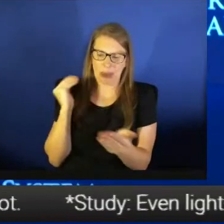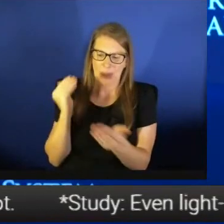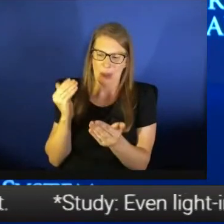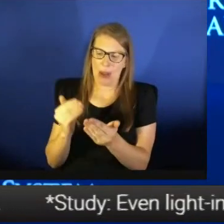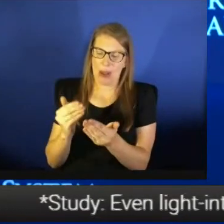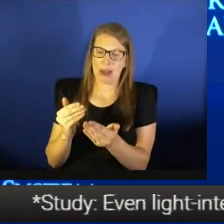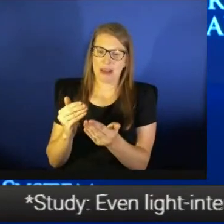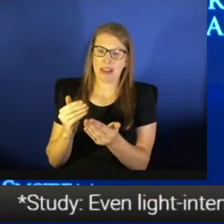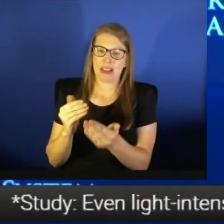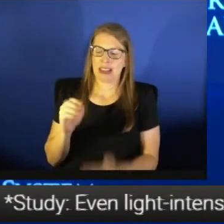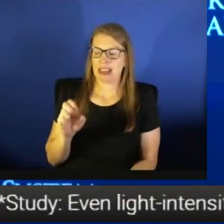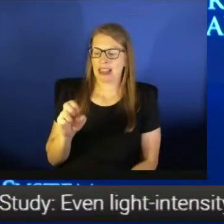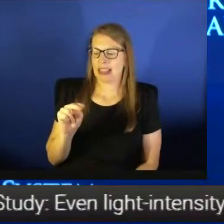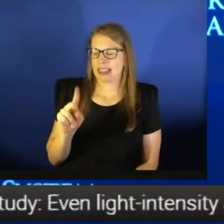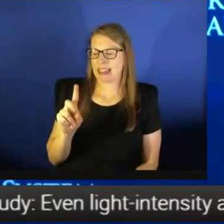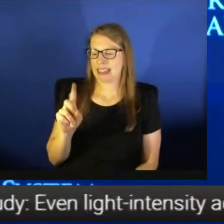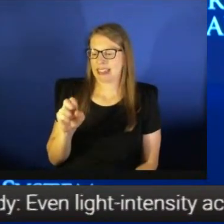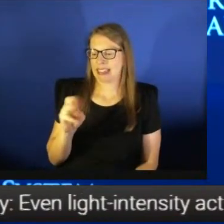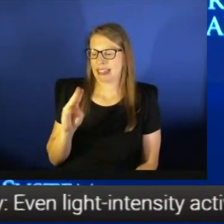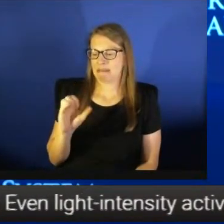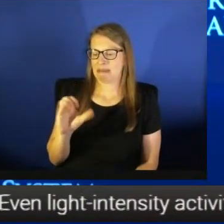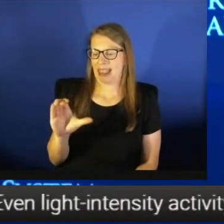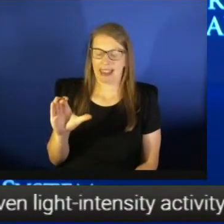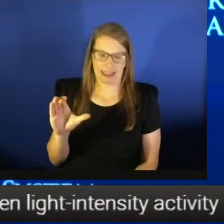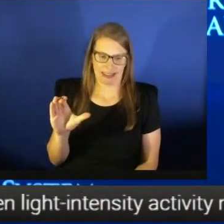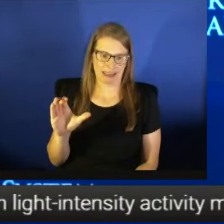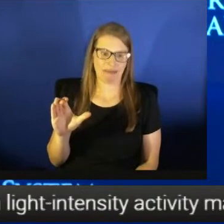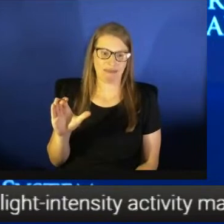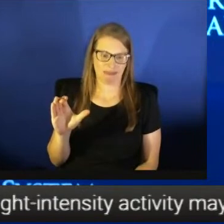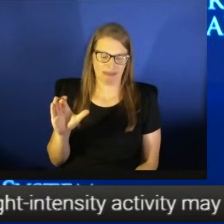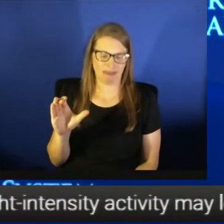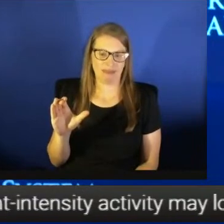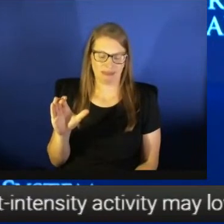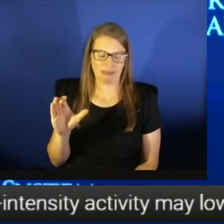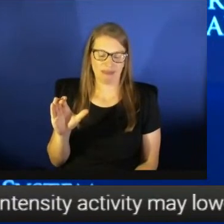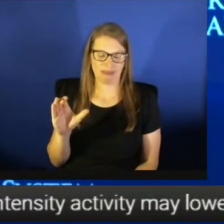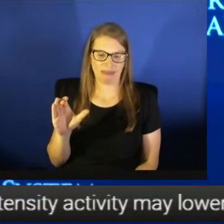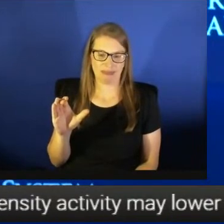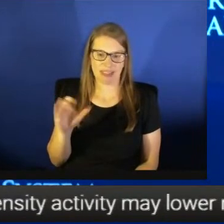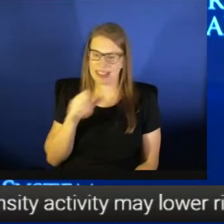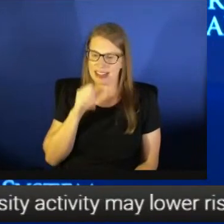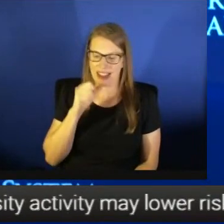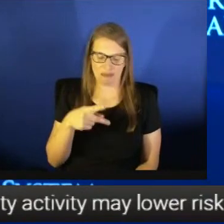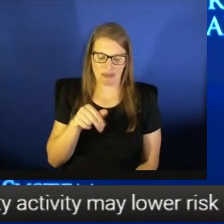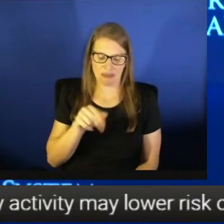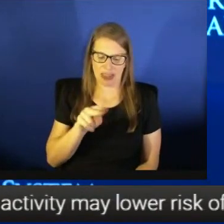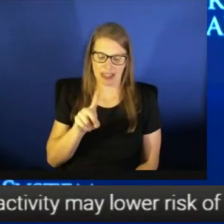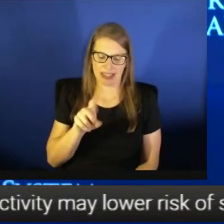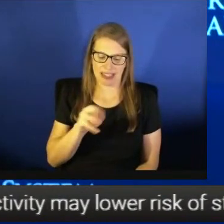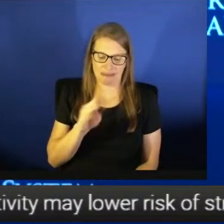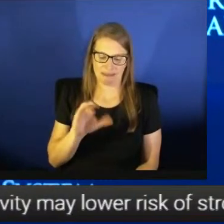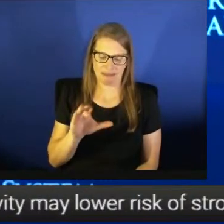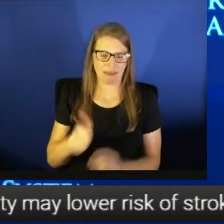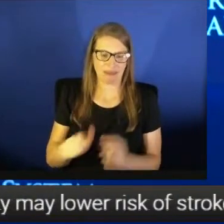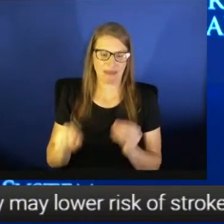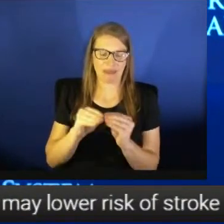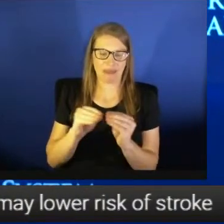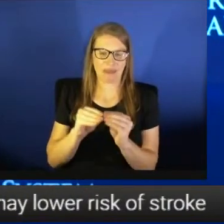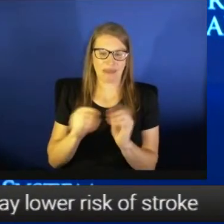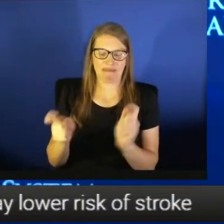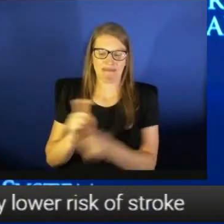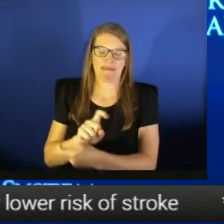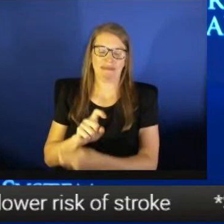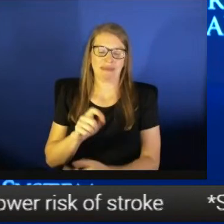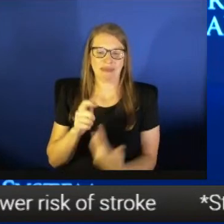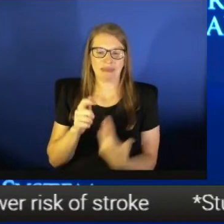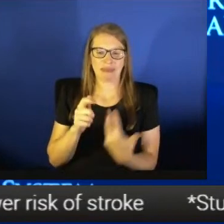endemic. And I think with that, vaccinating children, vaccinating the greater population is this great way